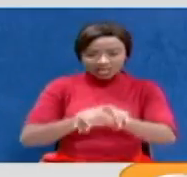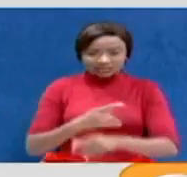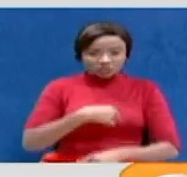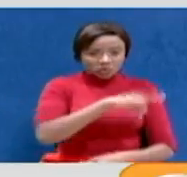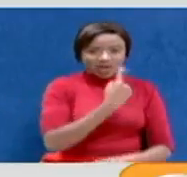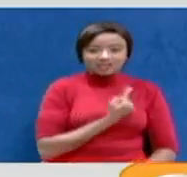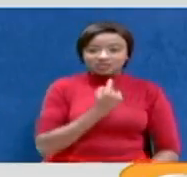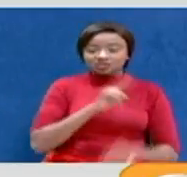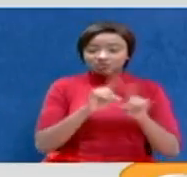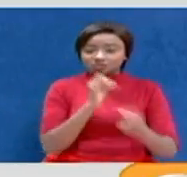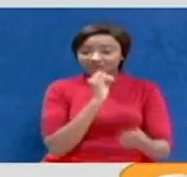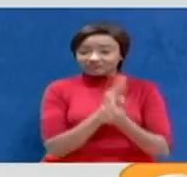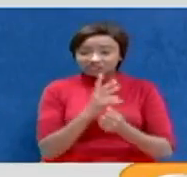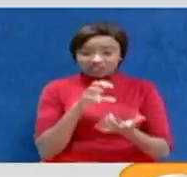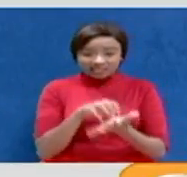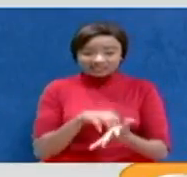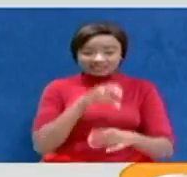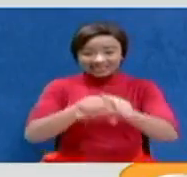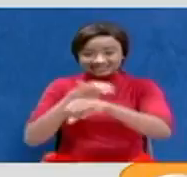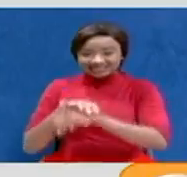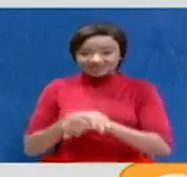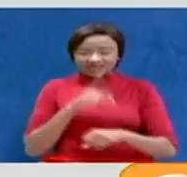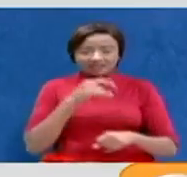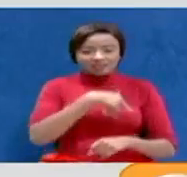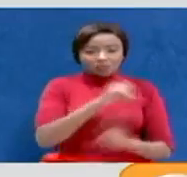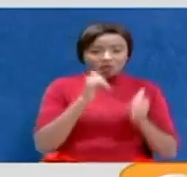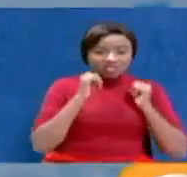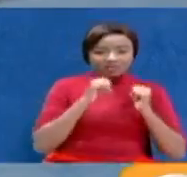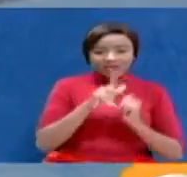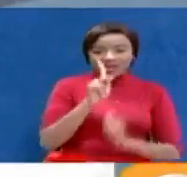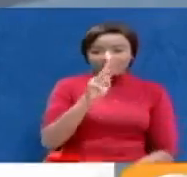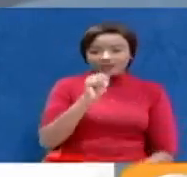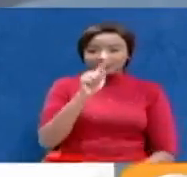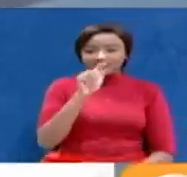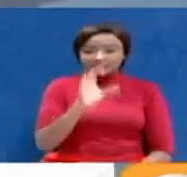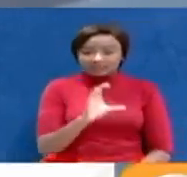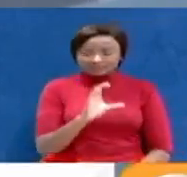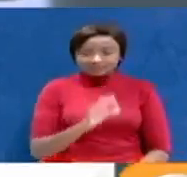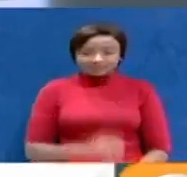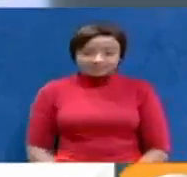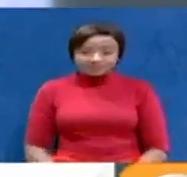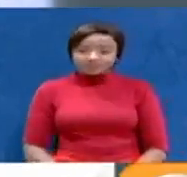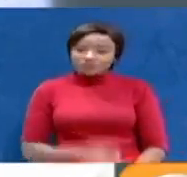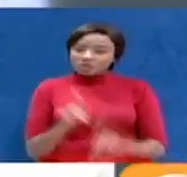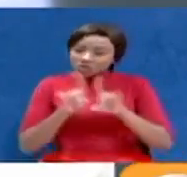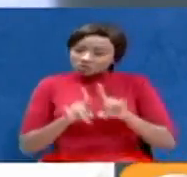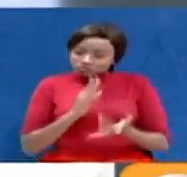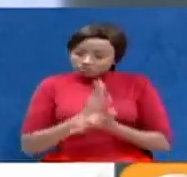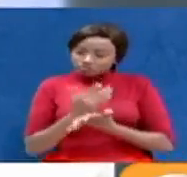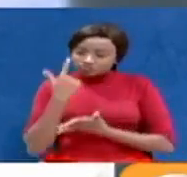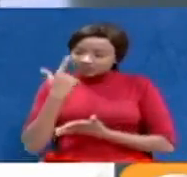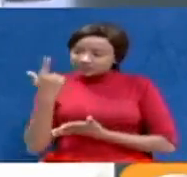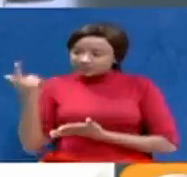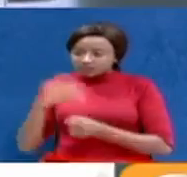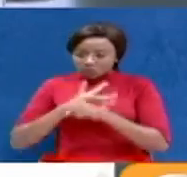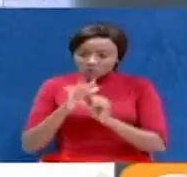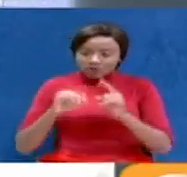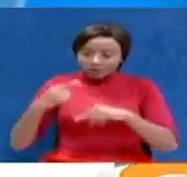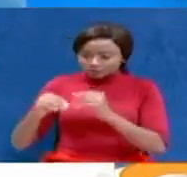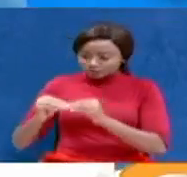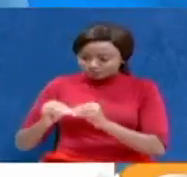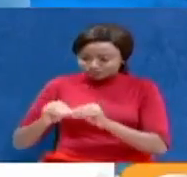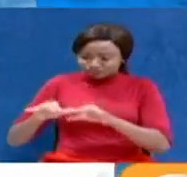14 contacts were traced and are in mandatory quarantine at Nyamira KMTC. The rising number of COVID-19 infections have stretched and